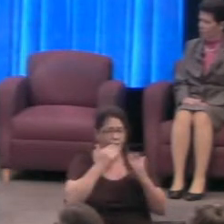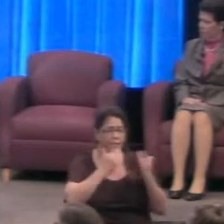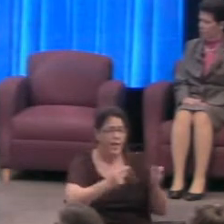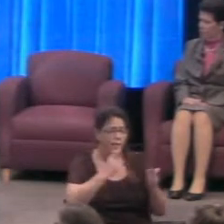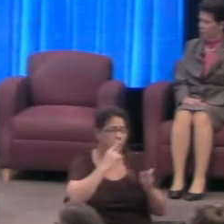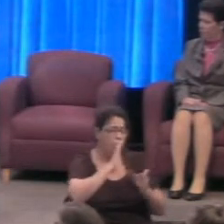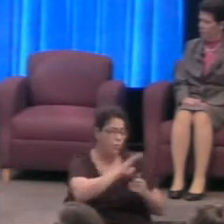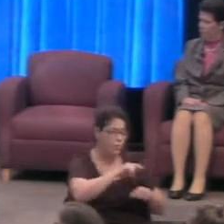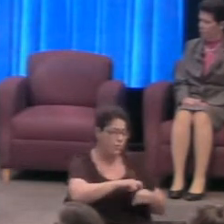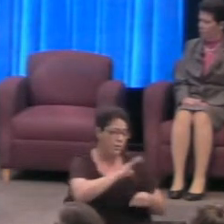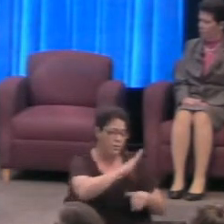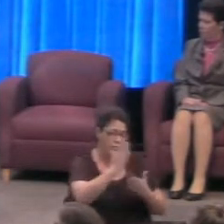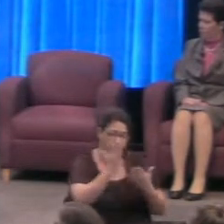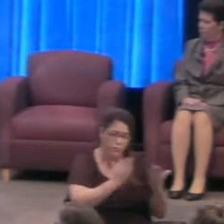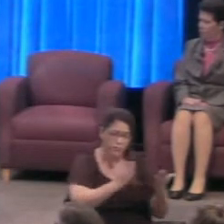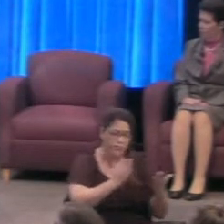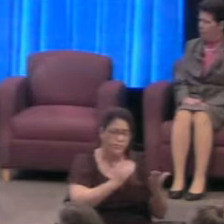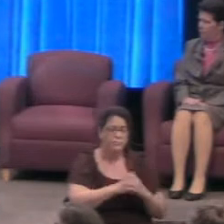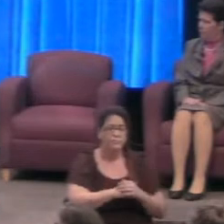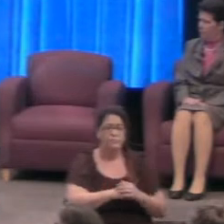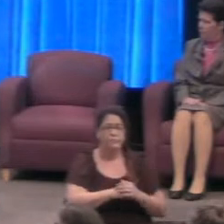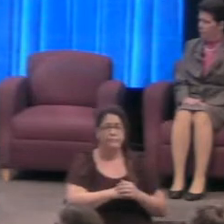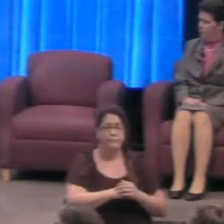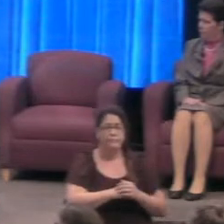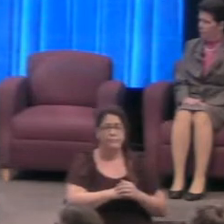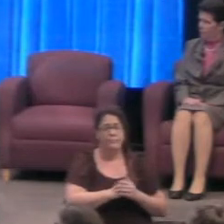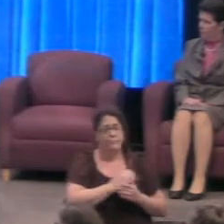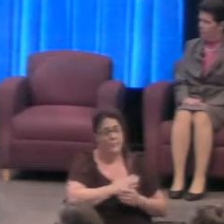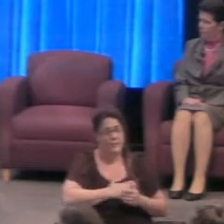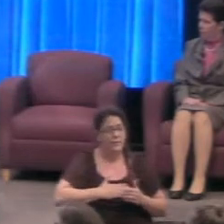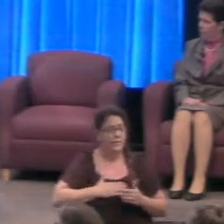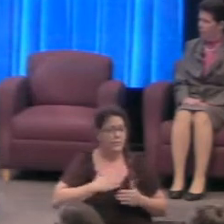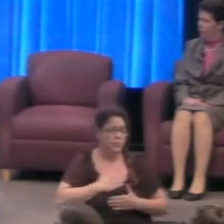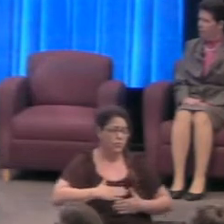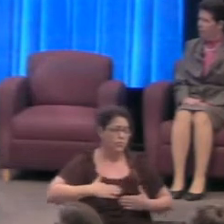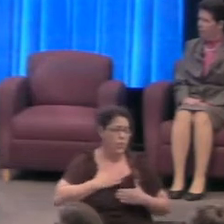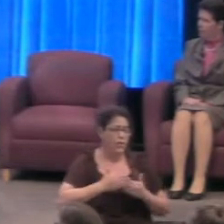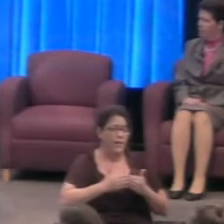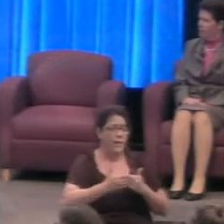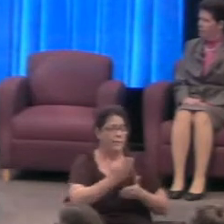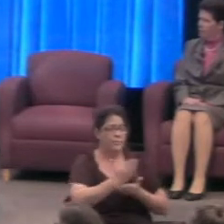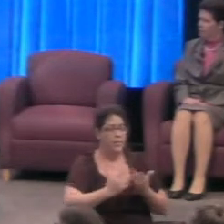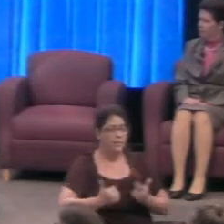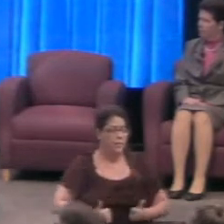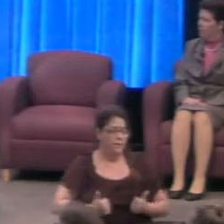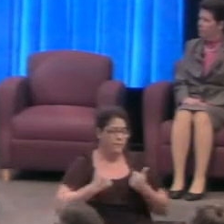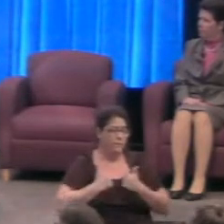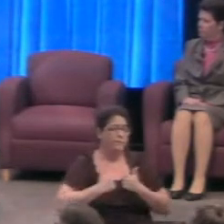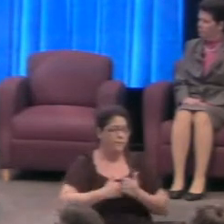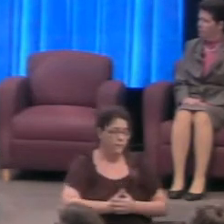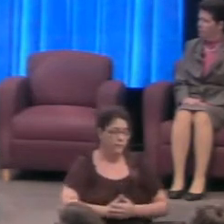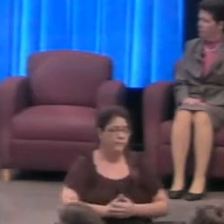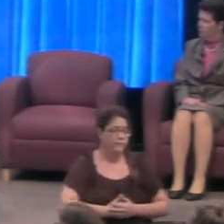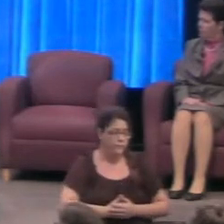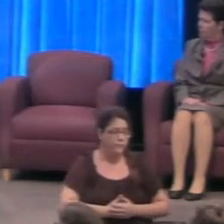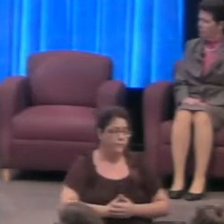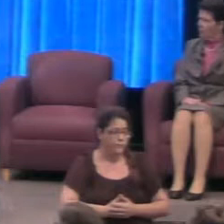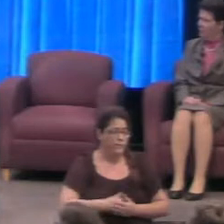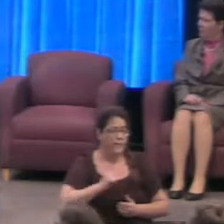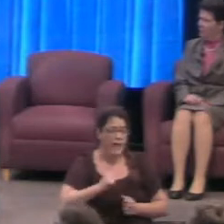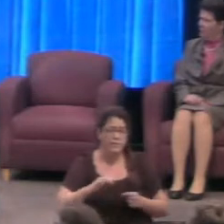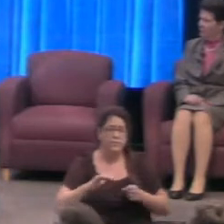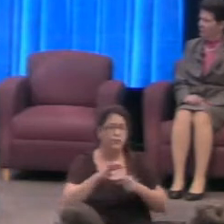service. Enjoy the next phase in your journey as it's full of